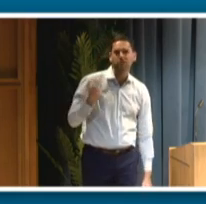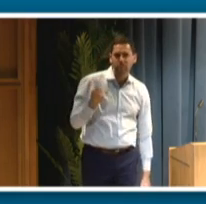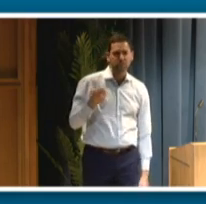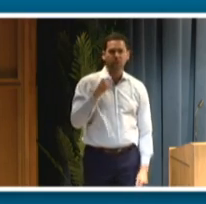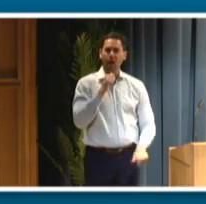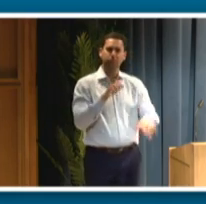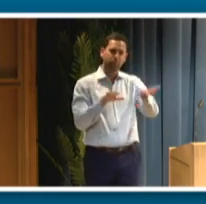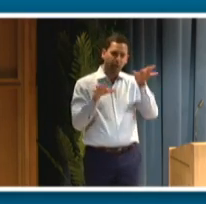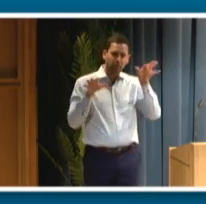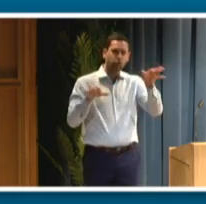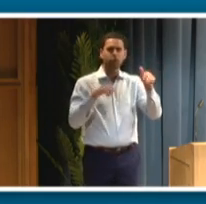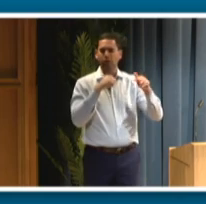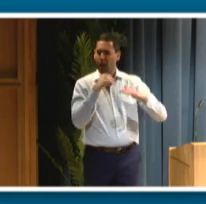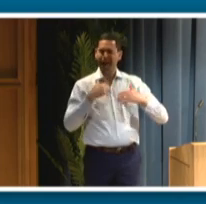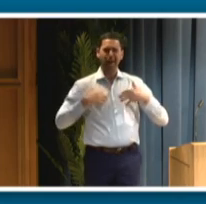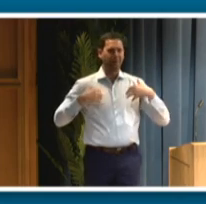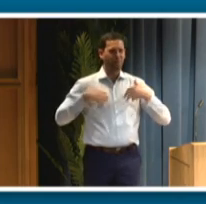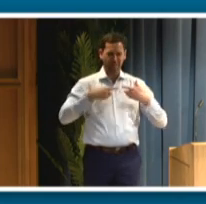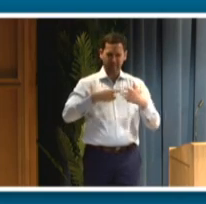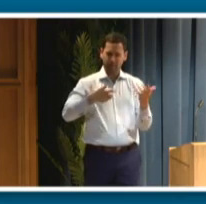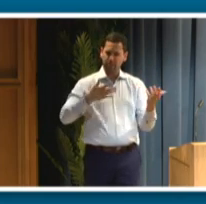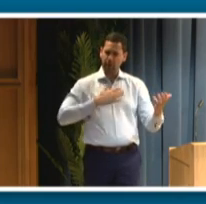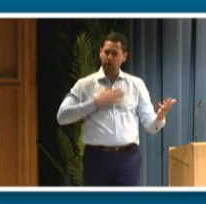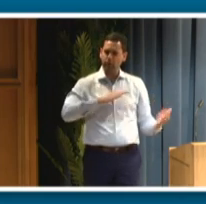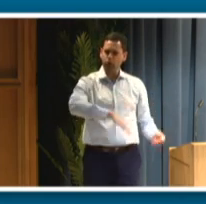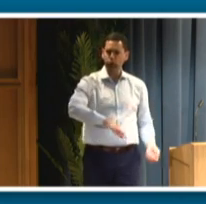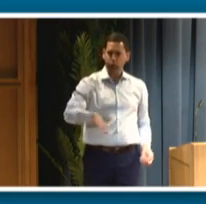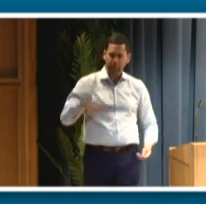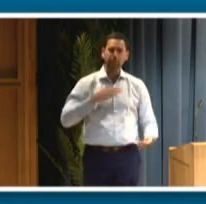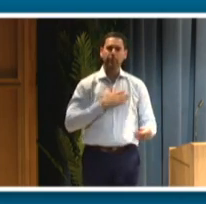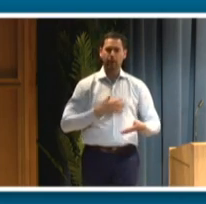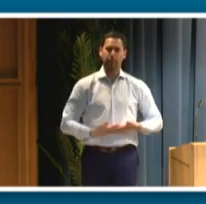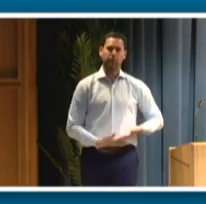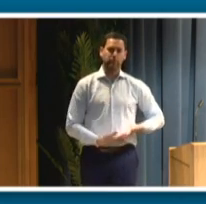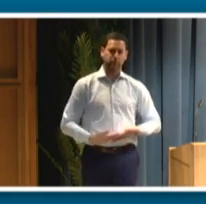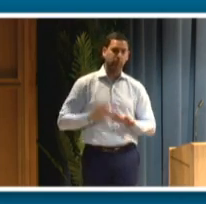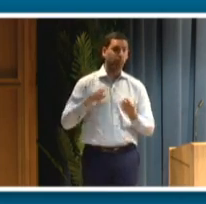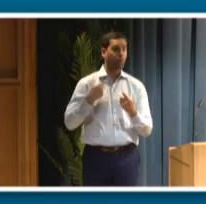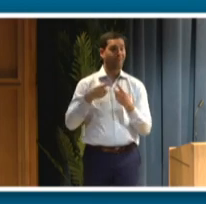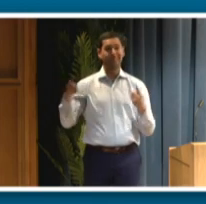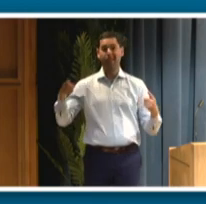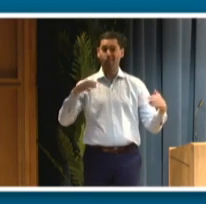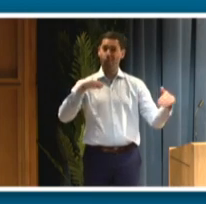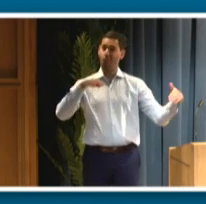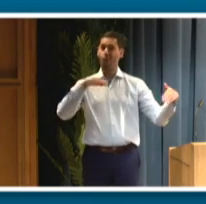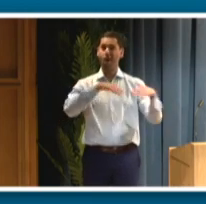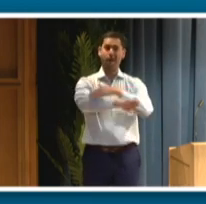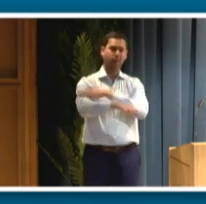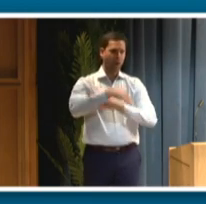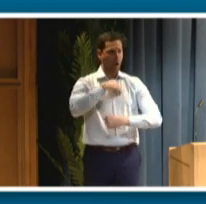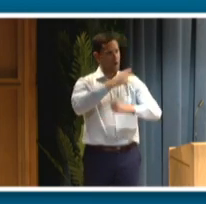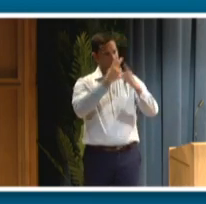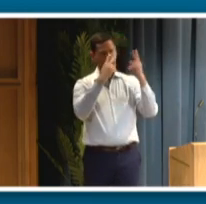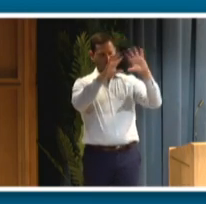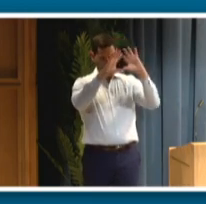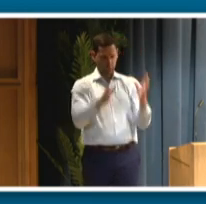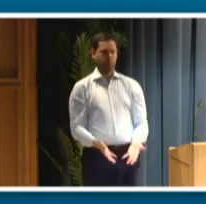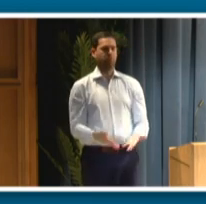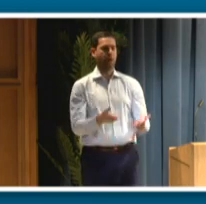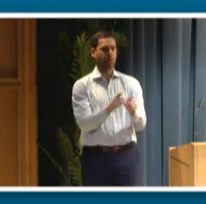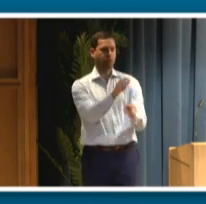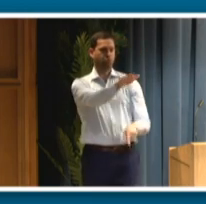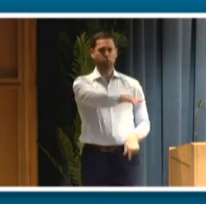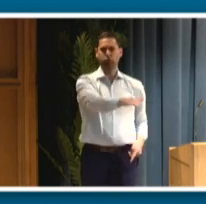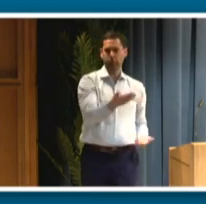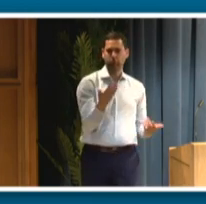These ain't animals. Right. These are my children, my babies, right? And when they walk in that door, it's impossible to see them as anything other than that. And therefore, we get to connect